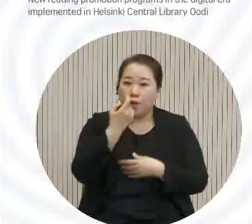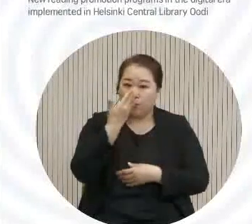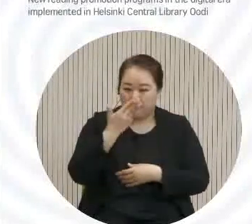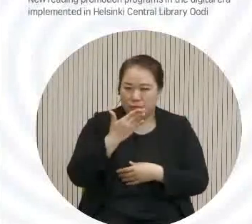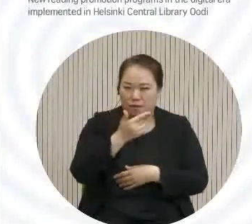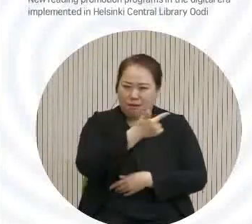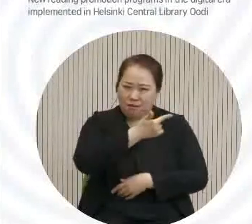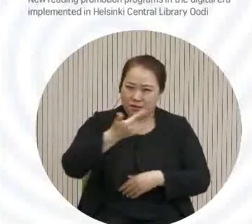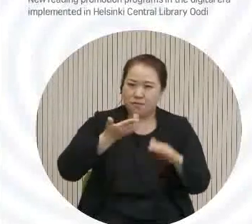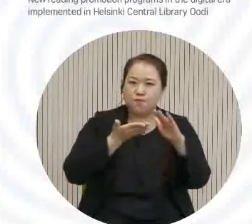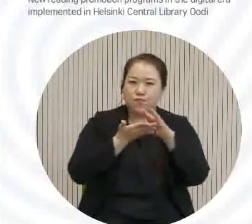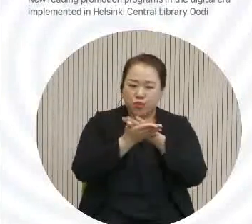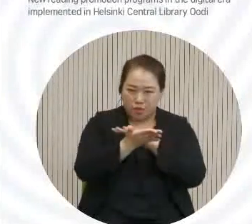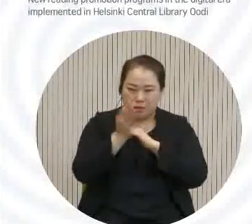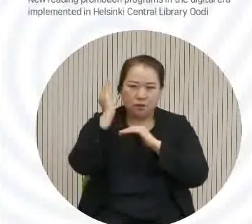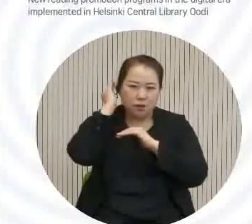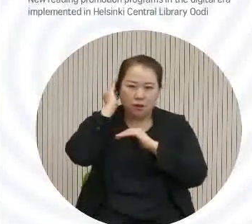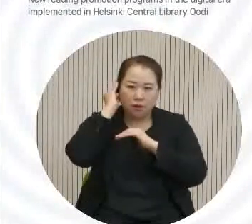cutter, or heat press.